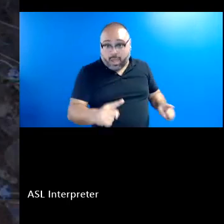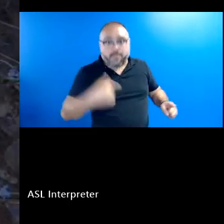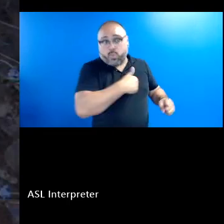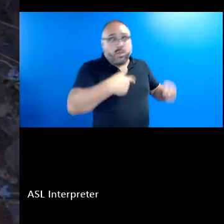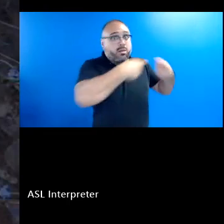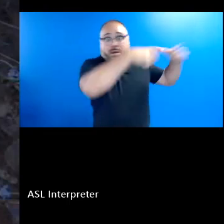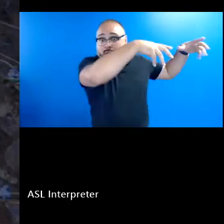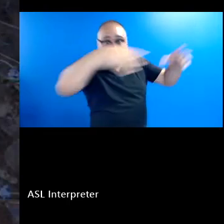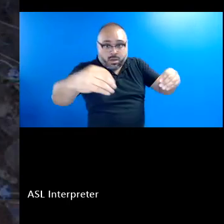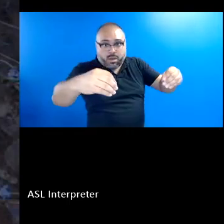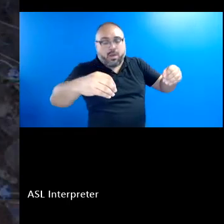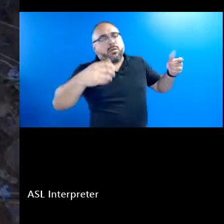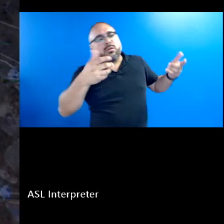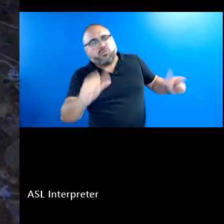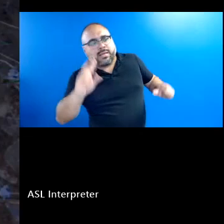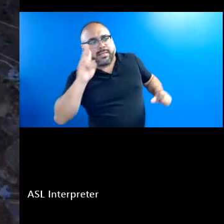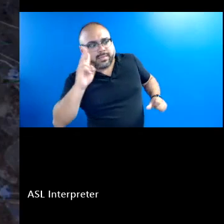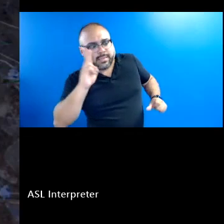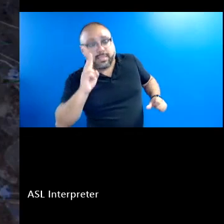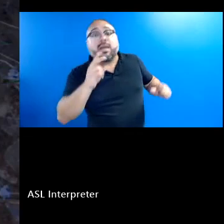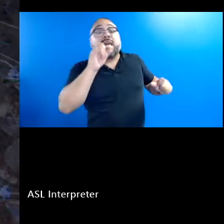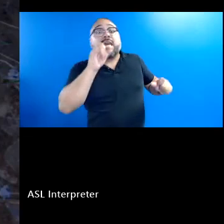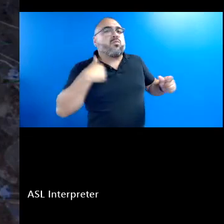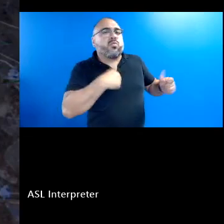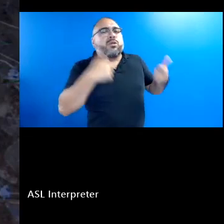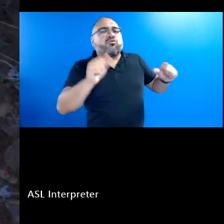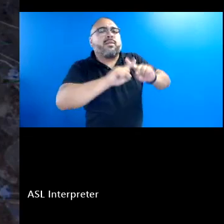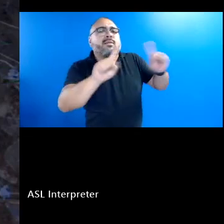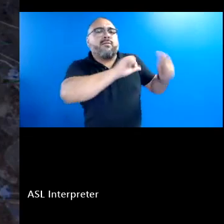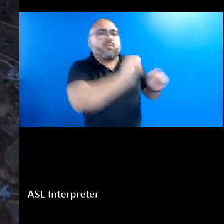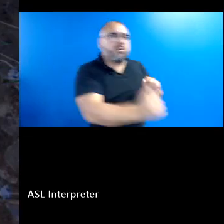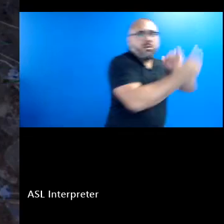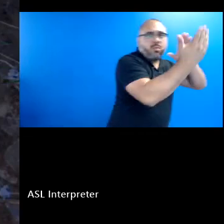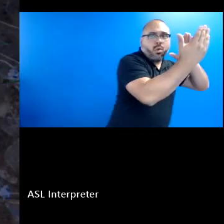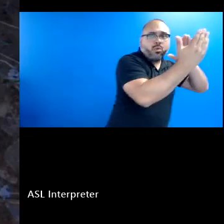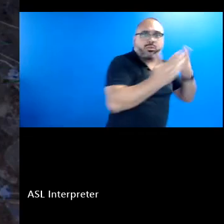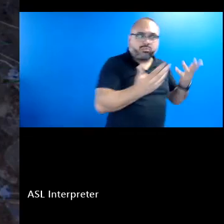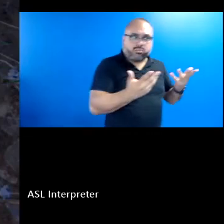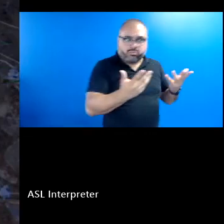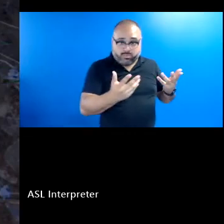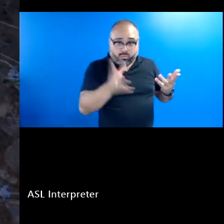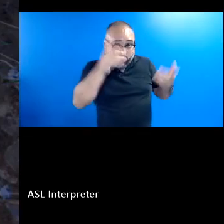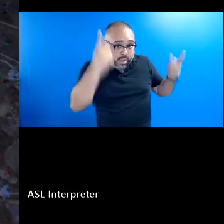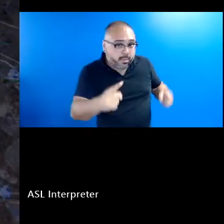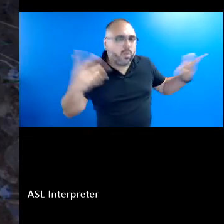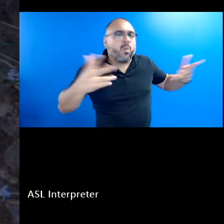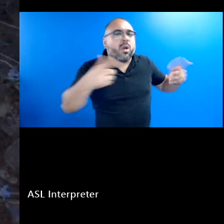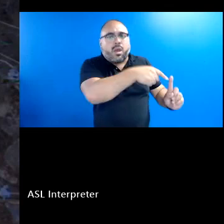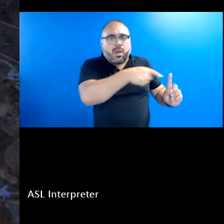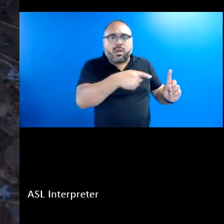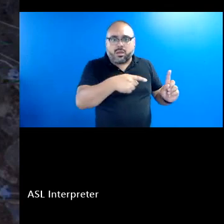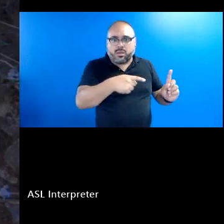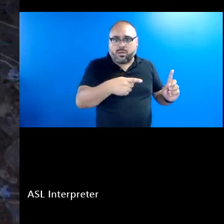energized, we want to see what could have happened if that line had been energized and so that